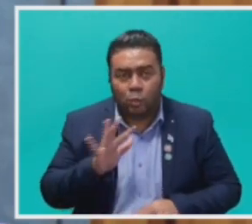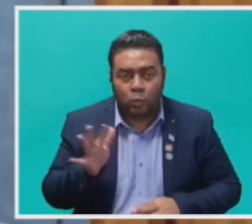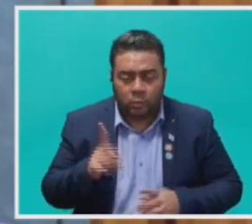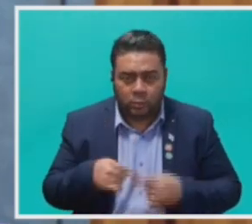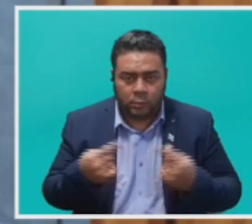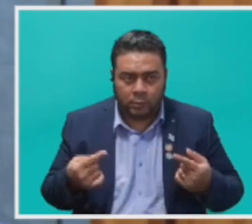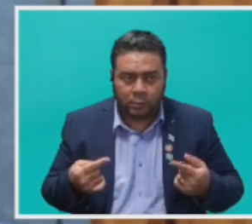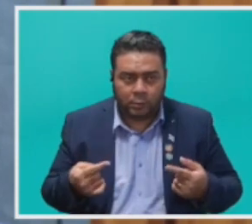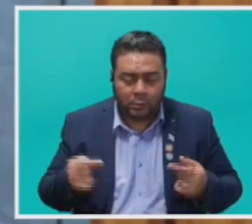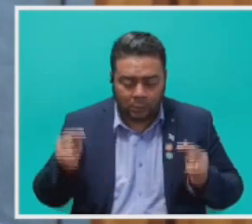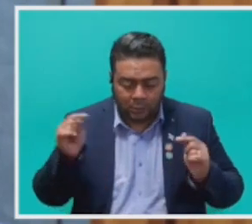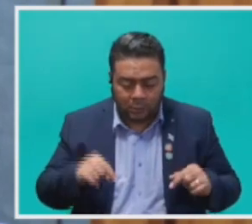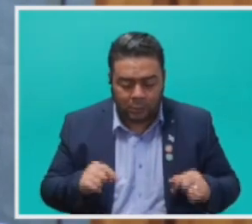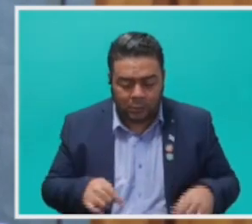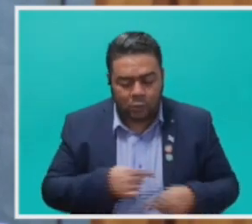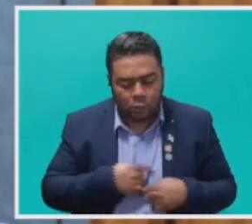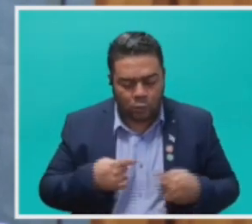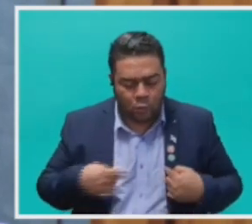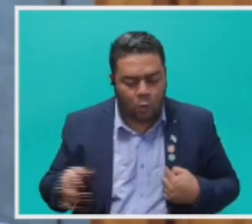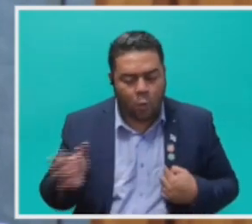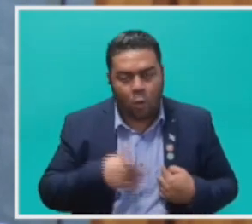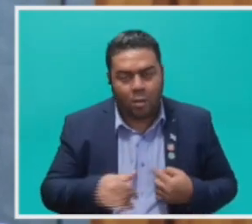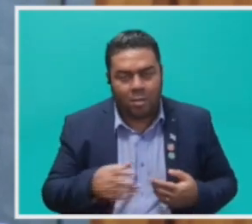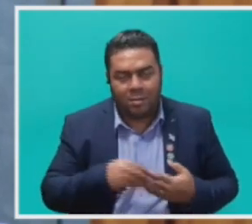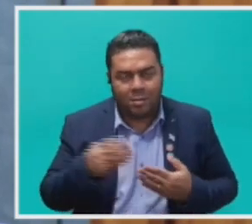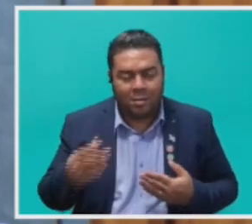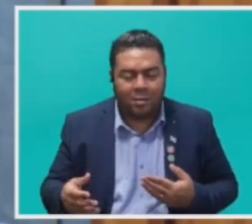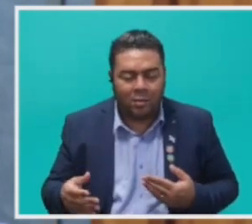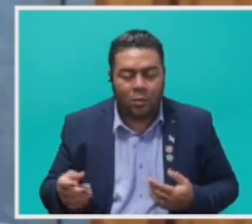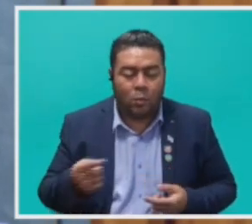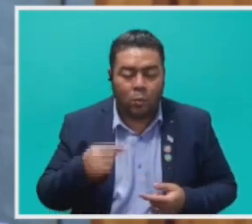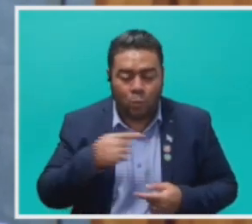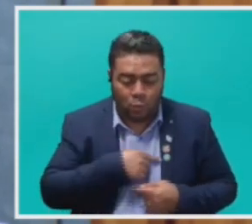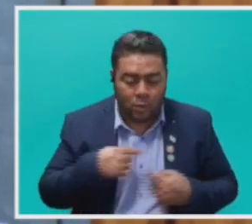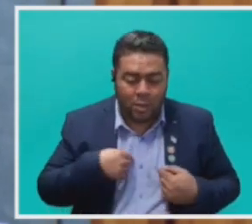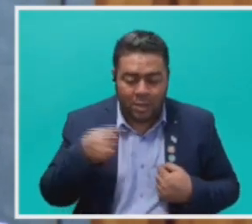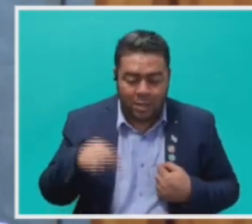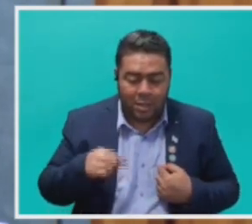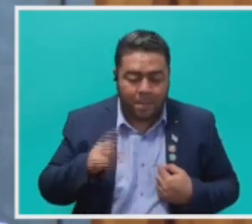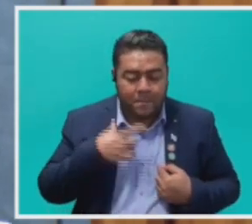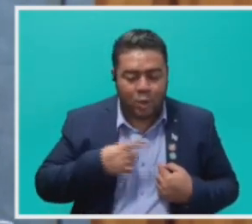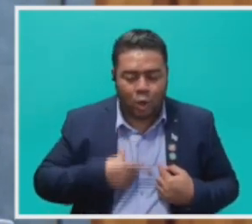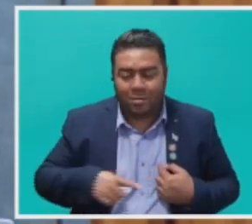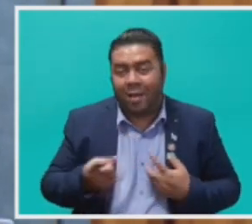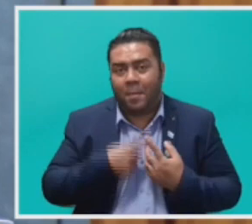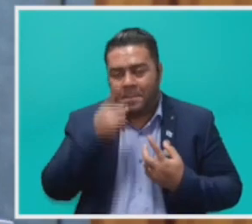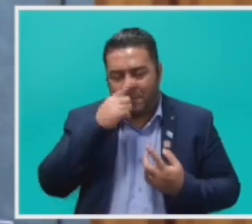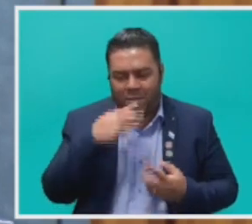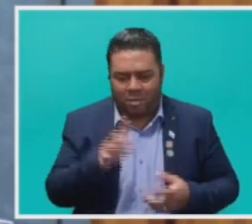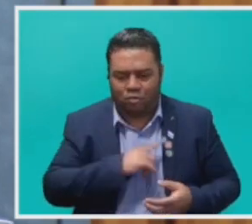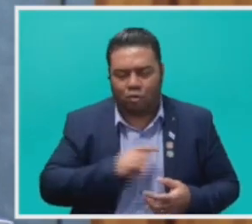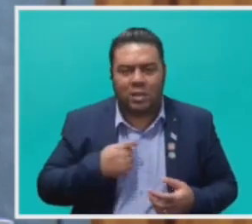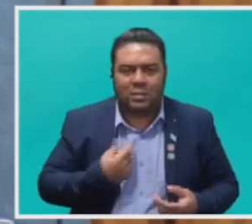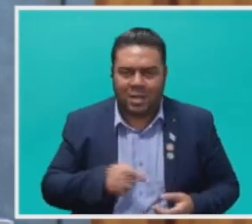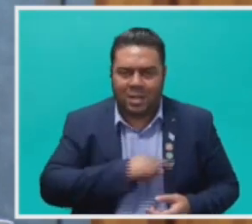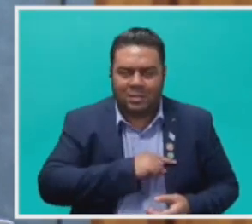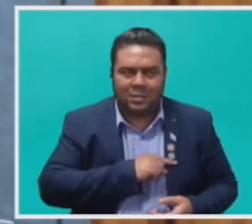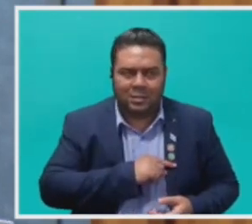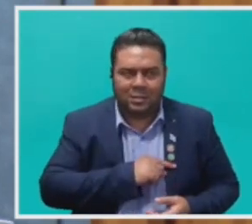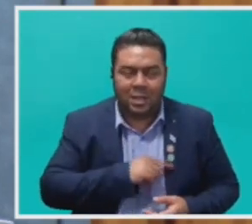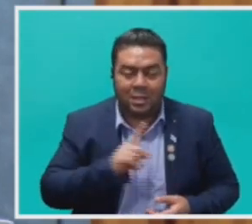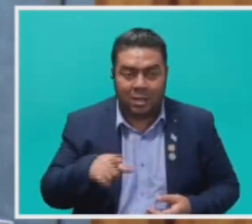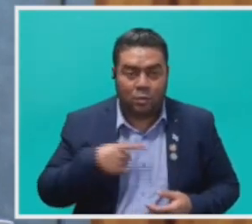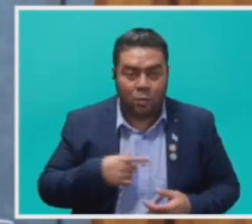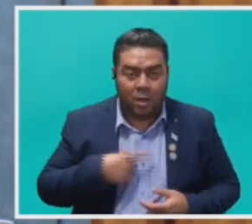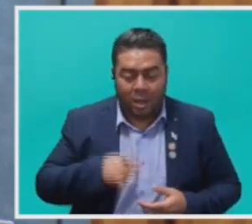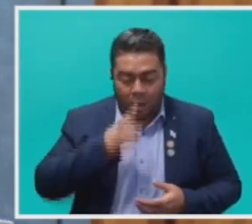opposition, here we are all leaders. We are here because others put their trust in us. Mr. Speaker, that's why